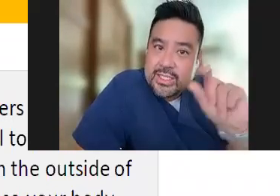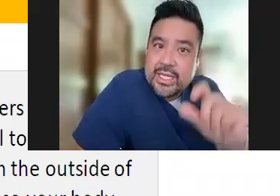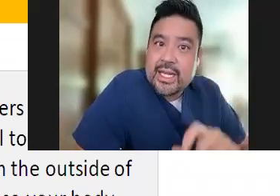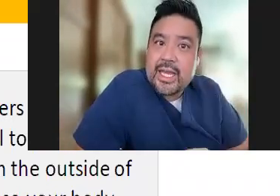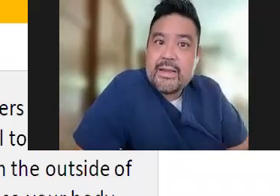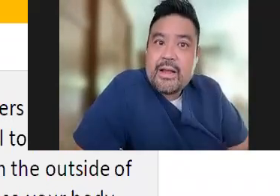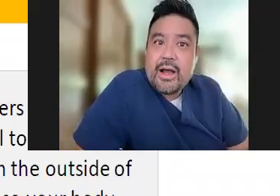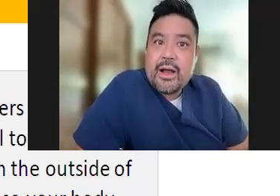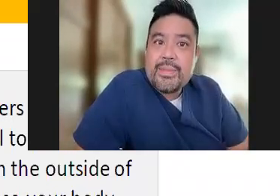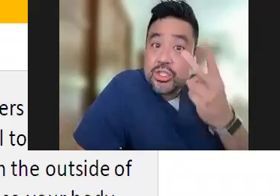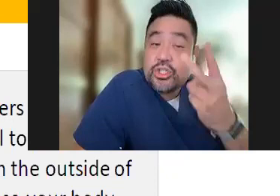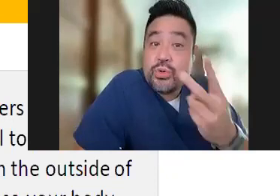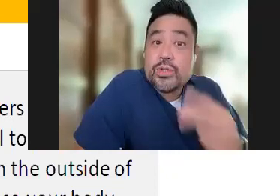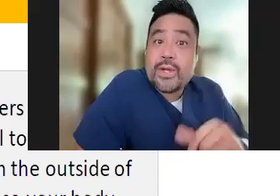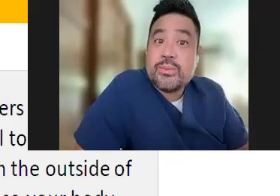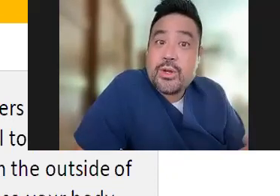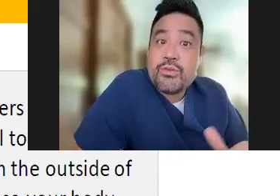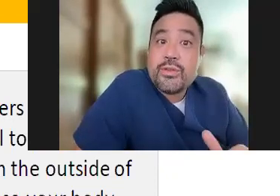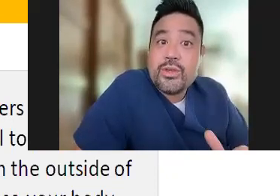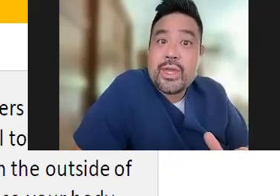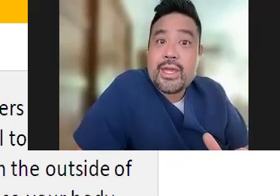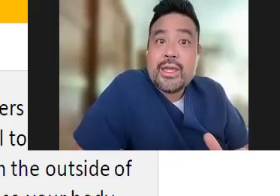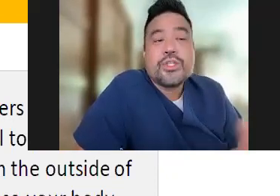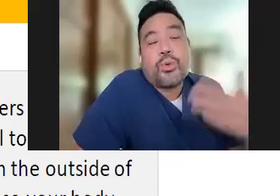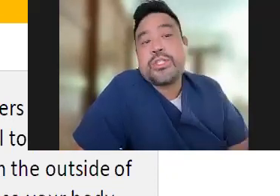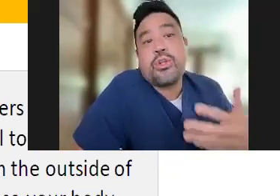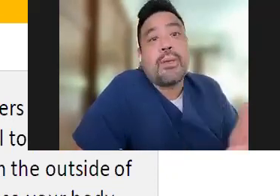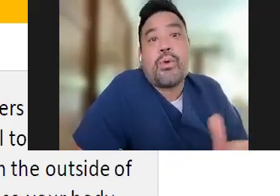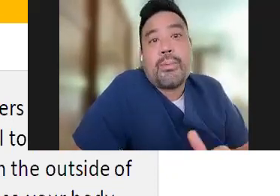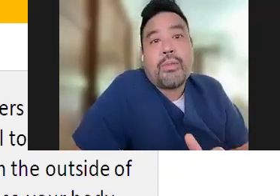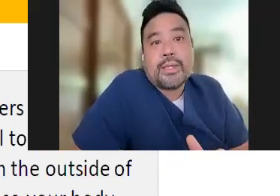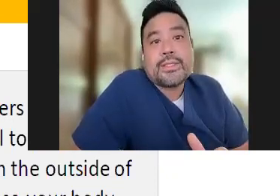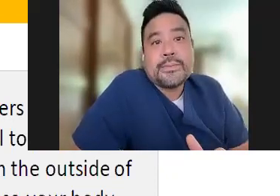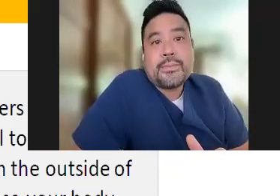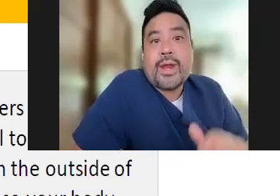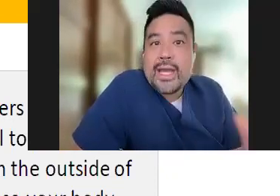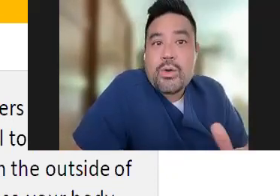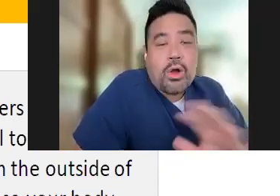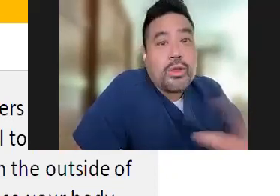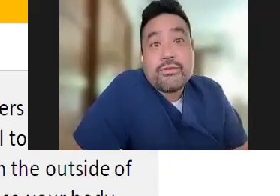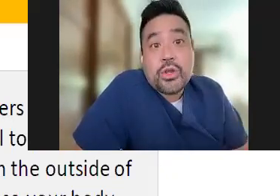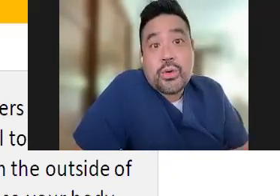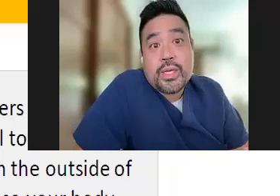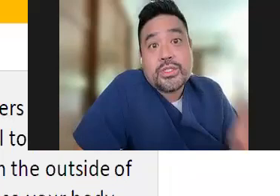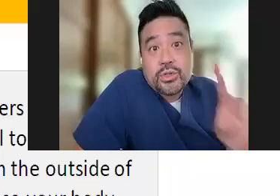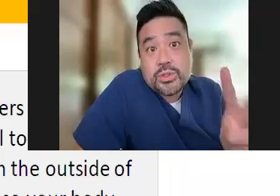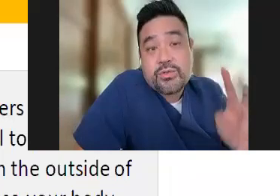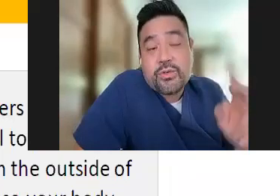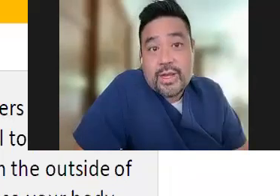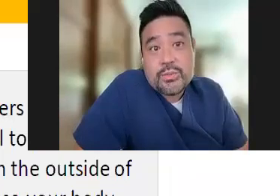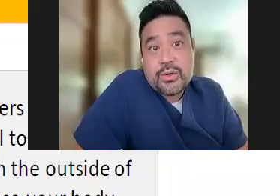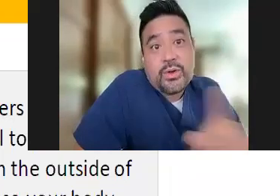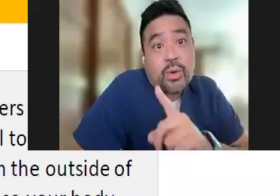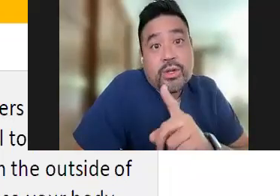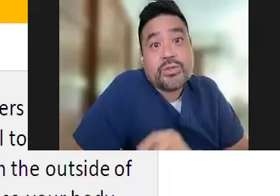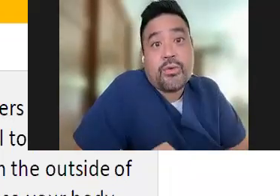It uses DNA. That's a two-dose regimen over in the UK. So we're still learning more about this. But right now, all you have to know is two doses for